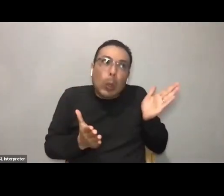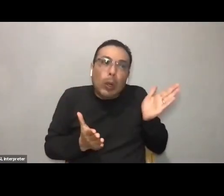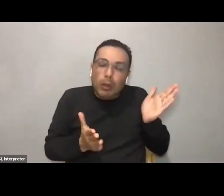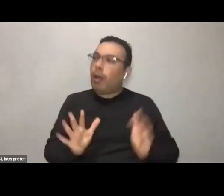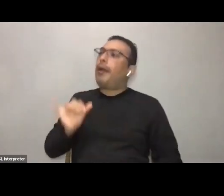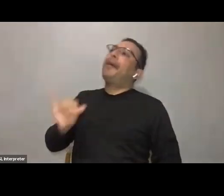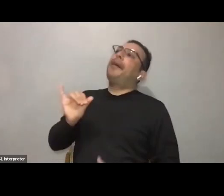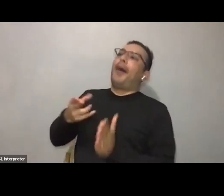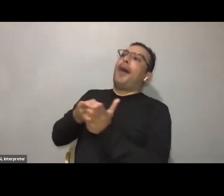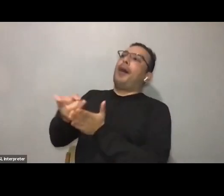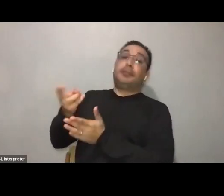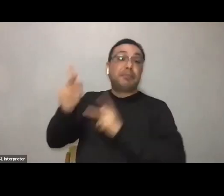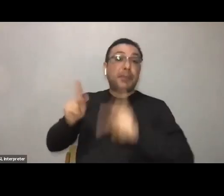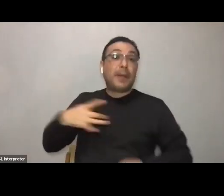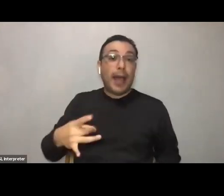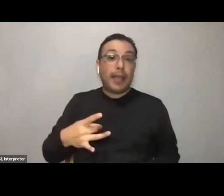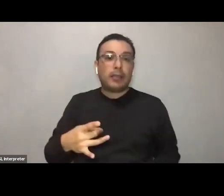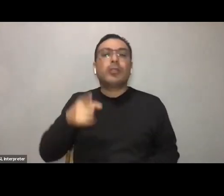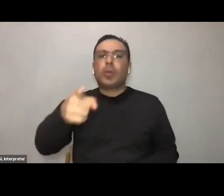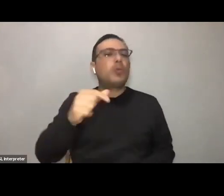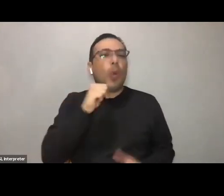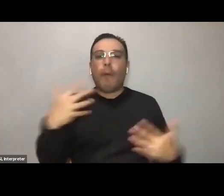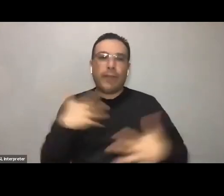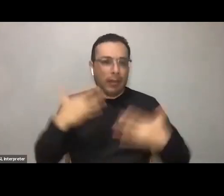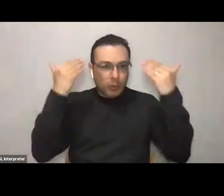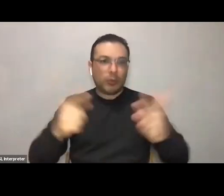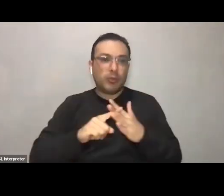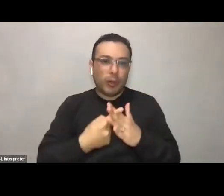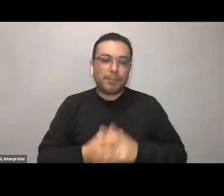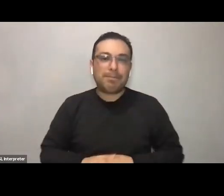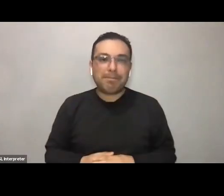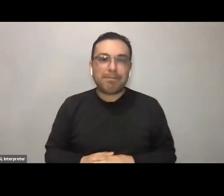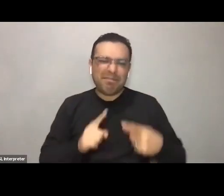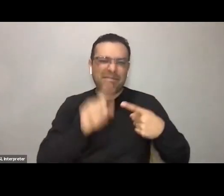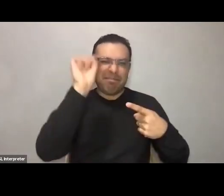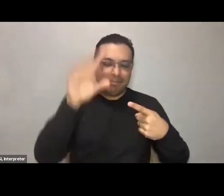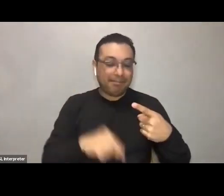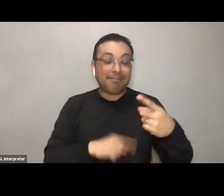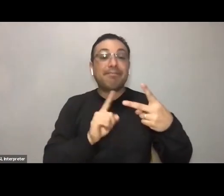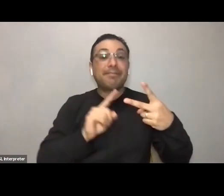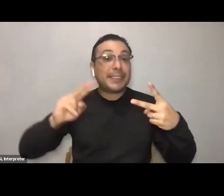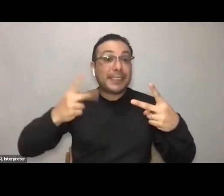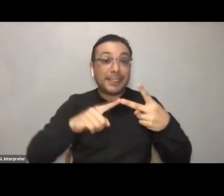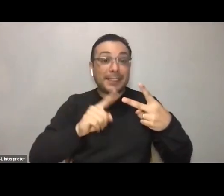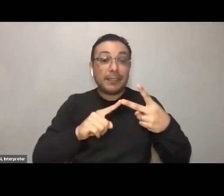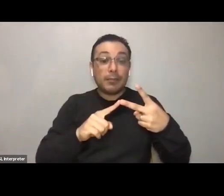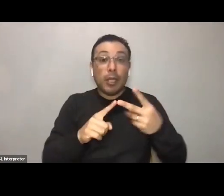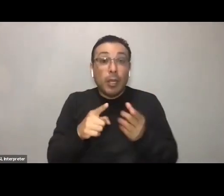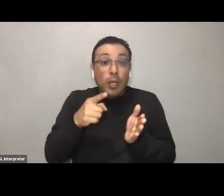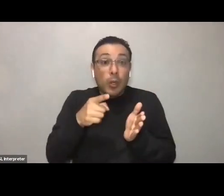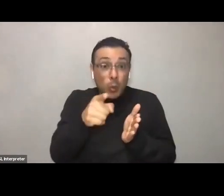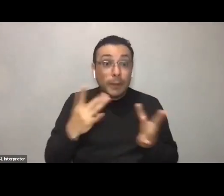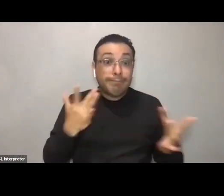Second tip is work with what you have. Resources are limited these days. We get it. And yes,